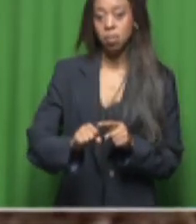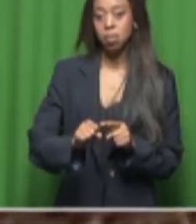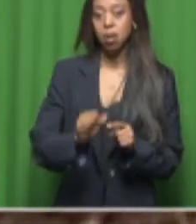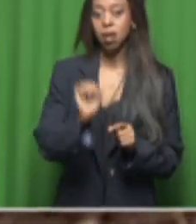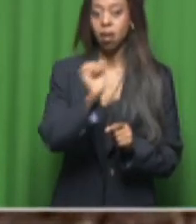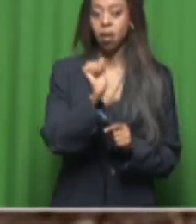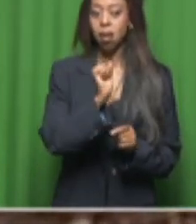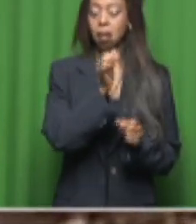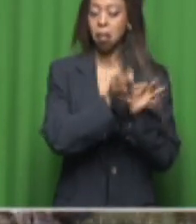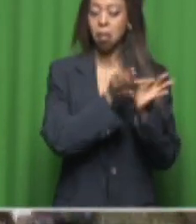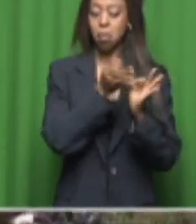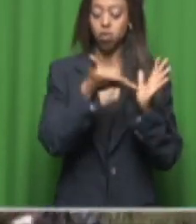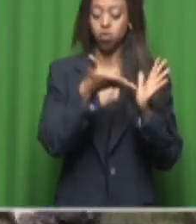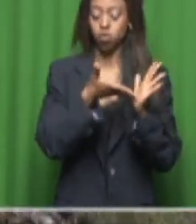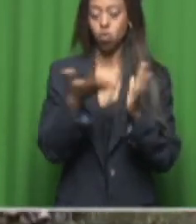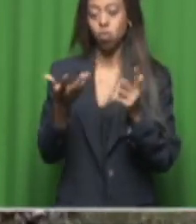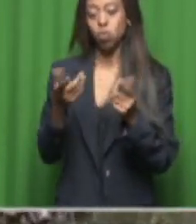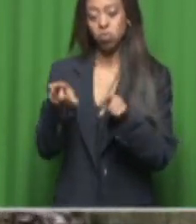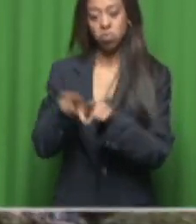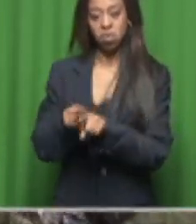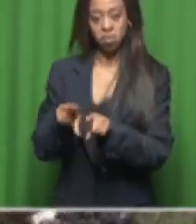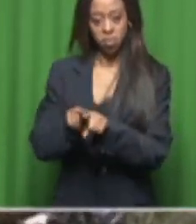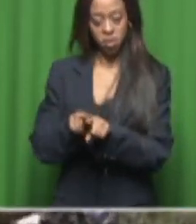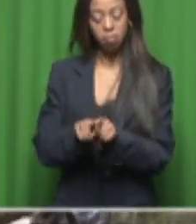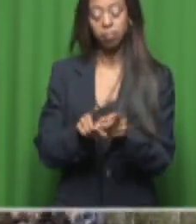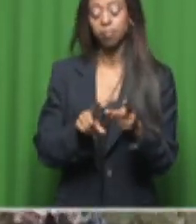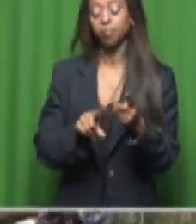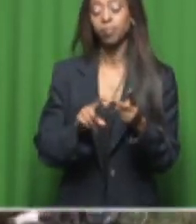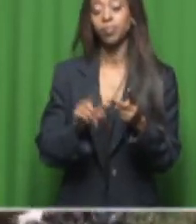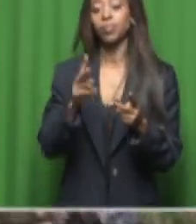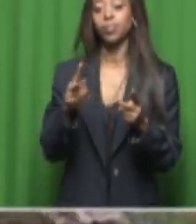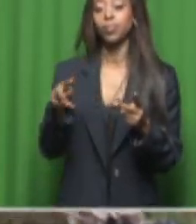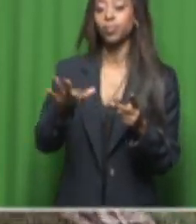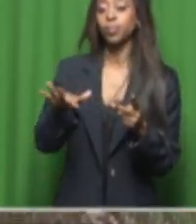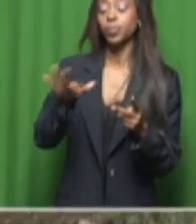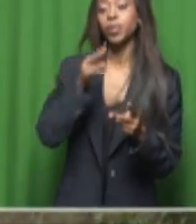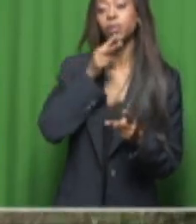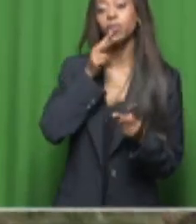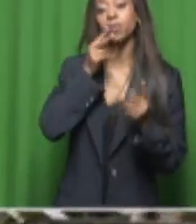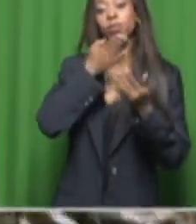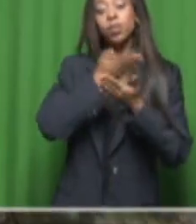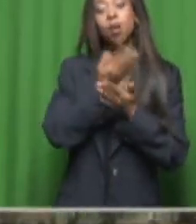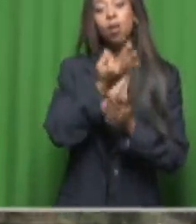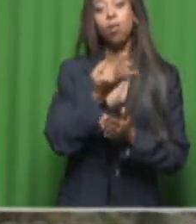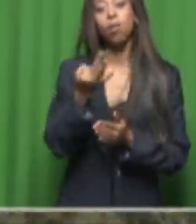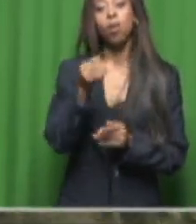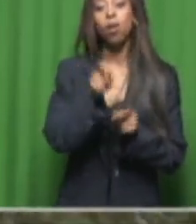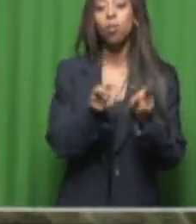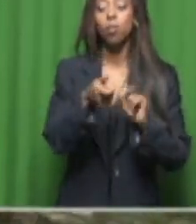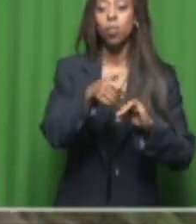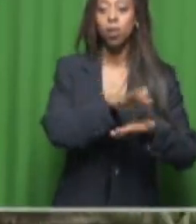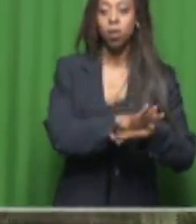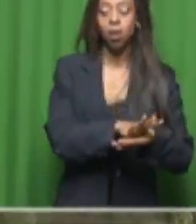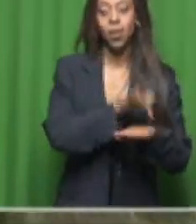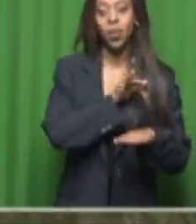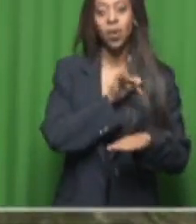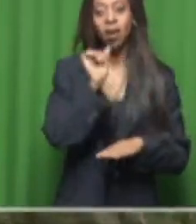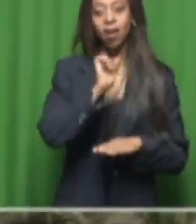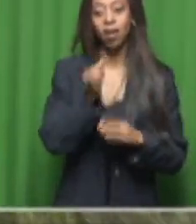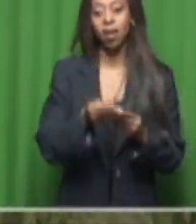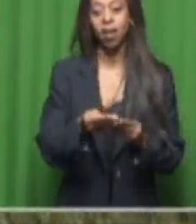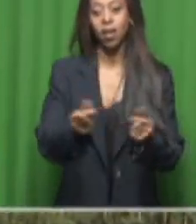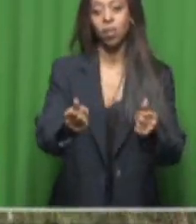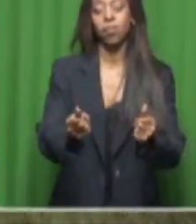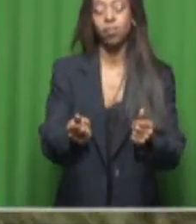of the family's vehicle. While in other 2 separate incidents on Friday night, 3 people died when their cars washed away in